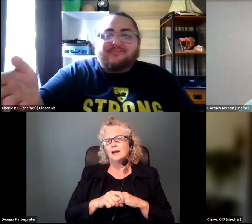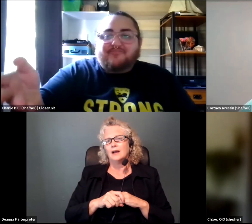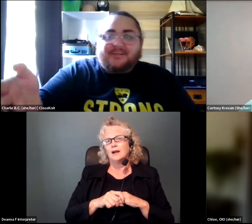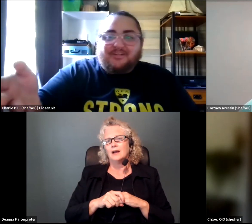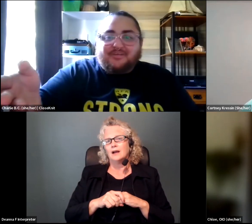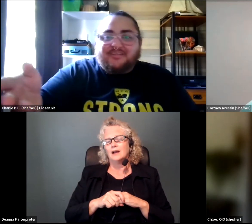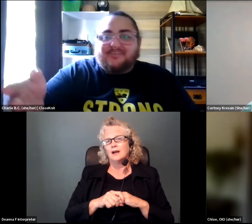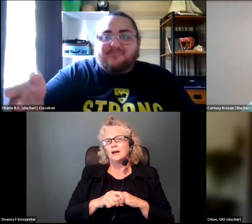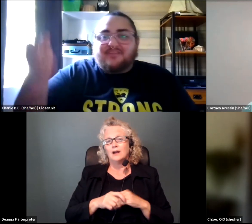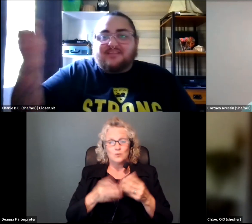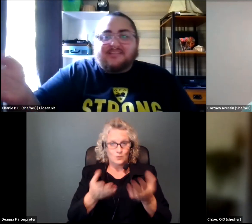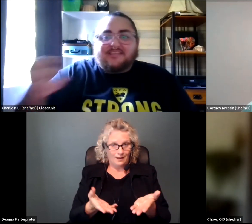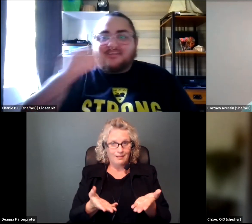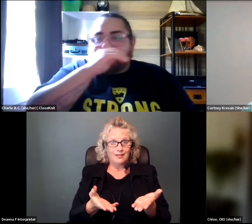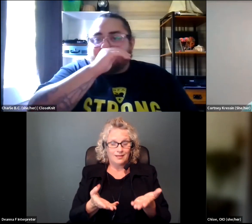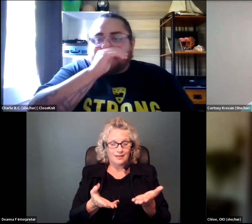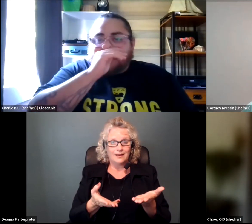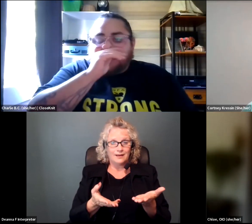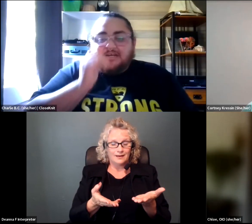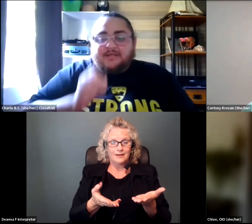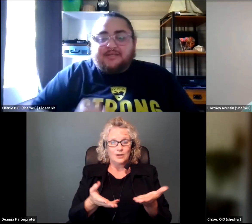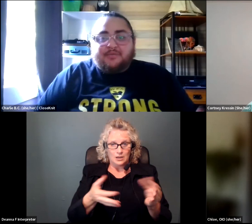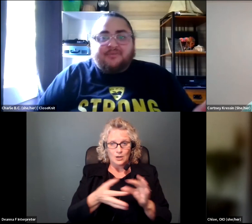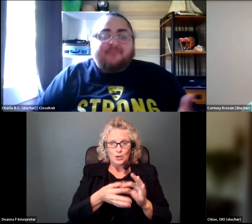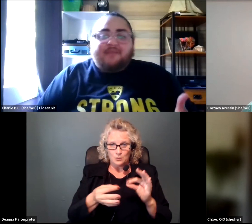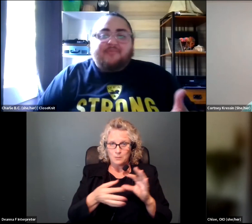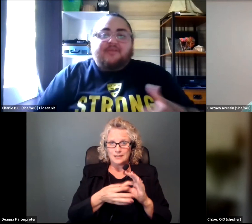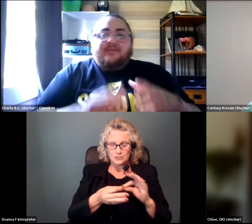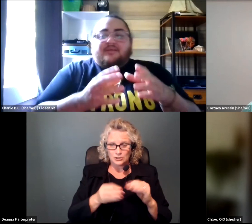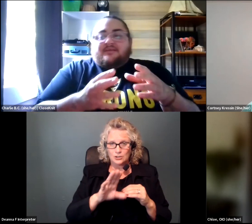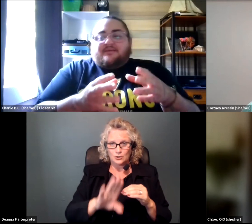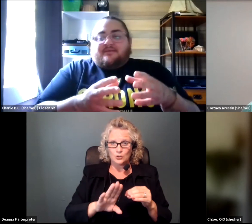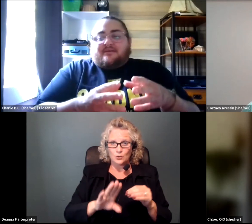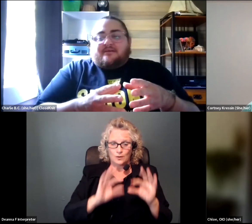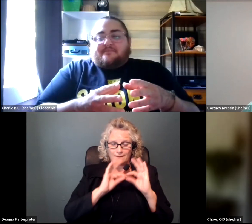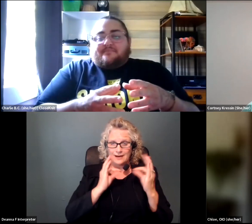well, like your friend Chloe, your friend that stayed there for a year with your family,